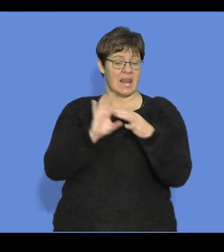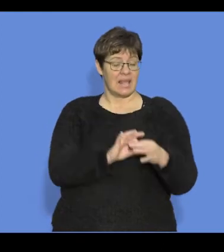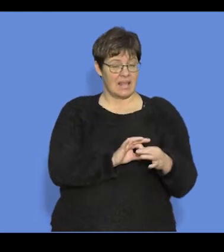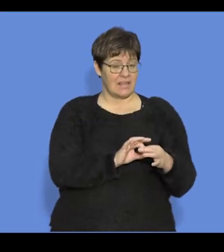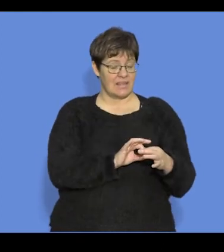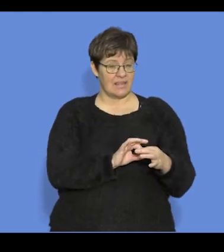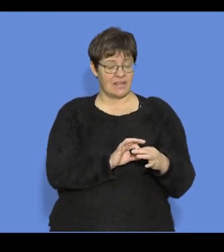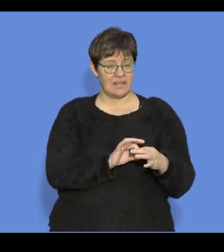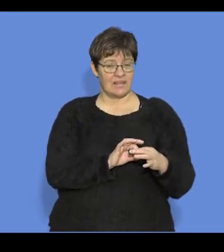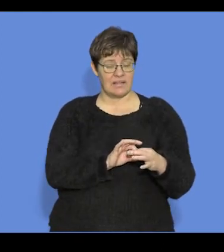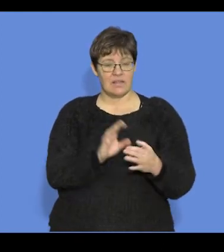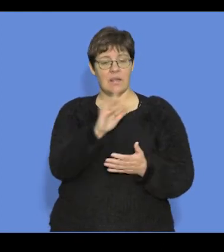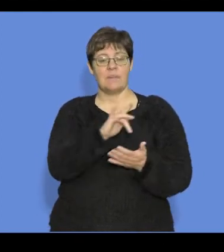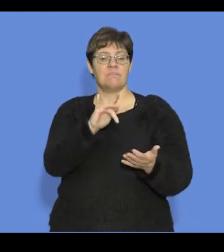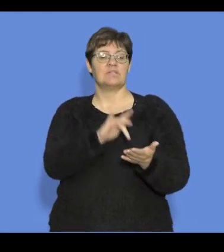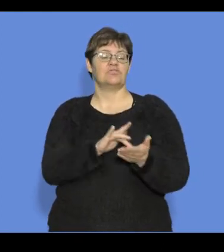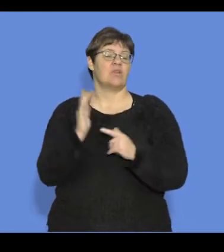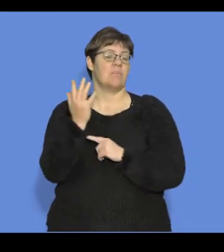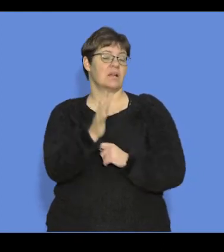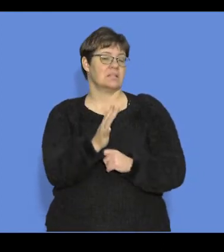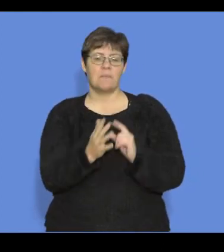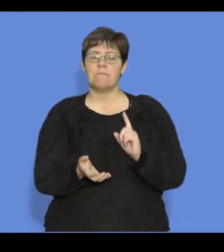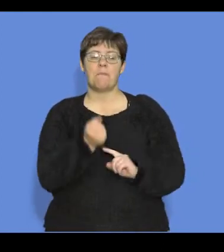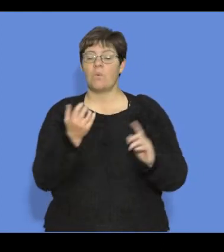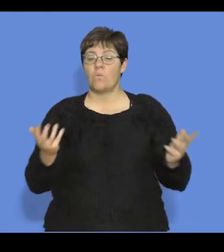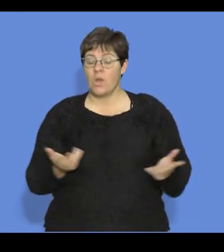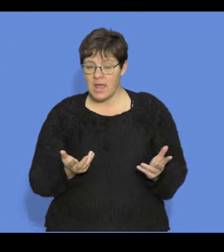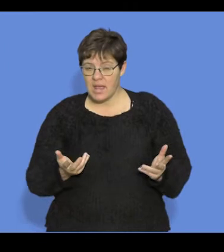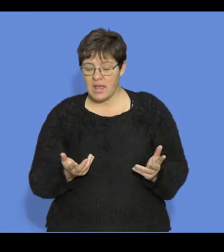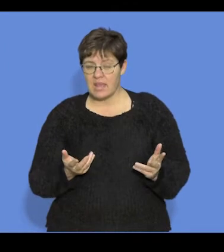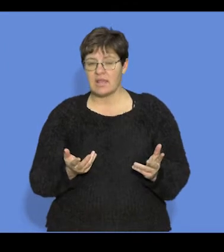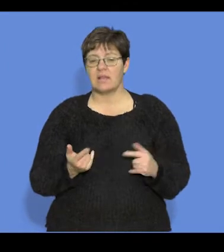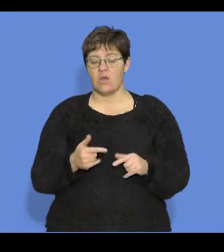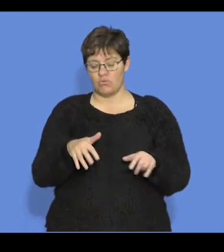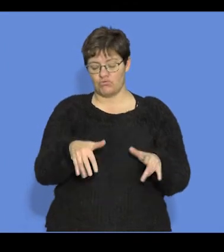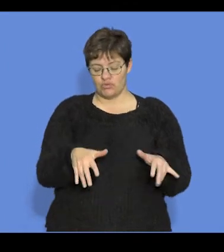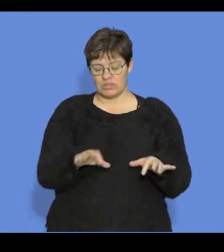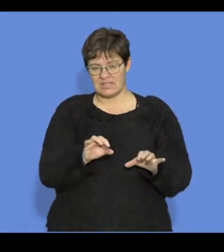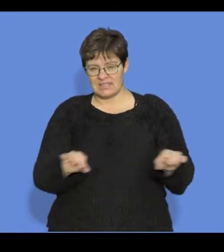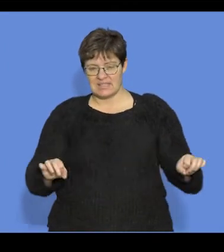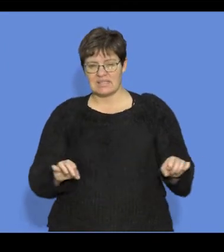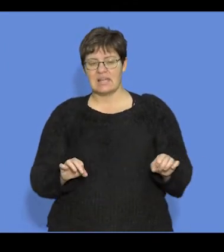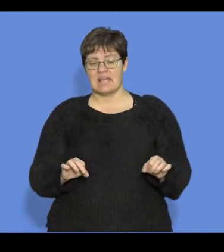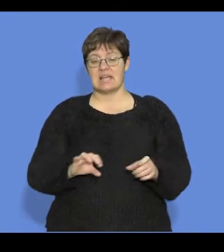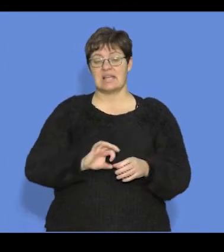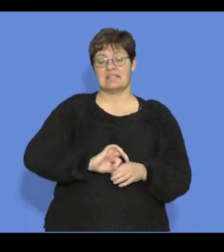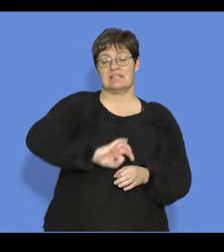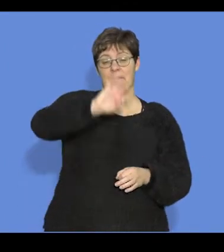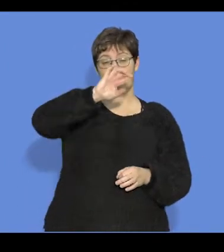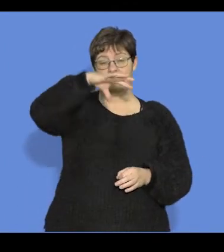to its position in the plant, so that would obviously be at the tips of roots and stems. And